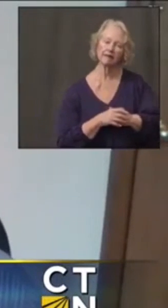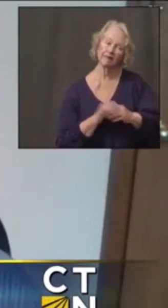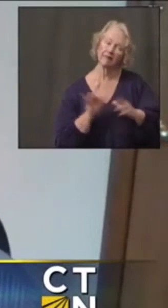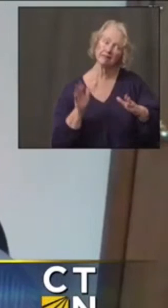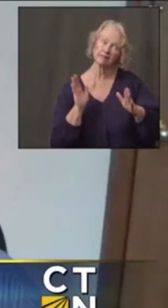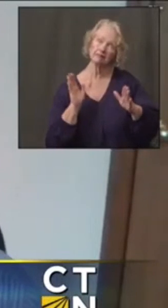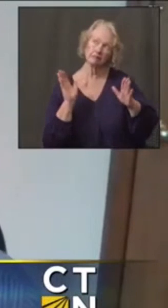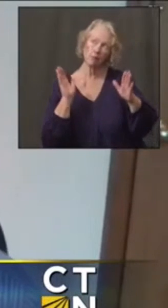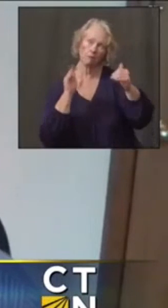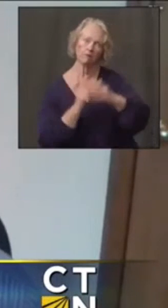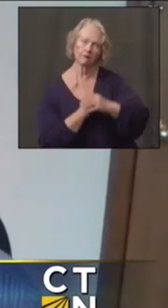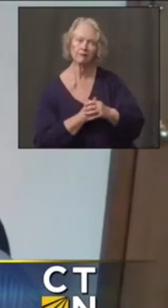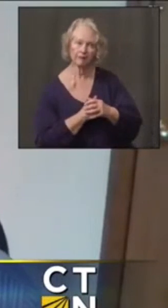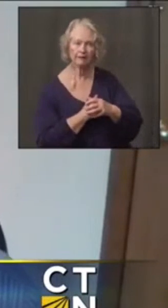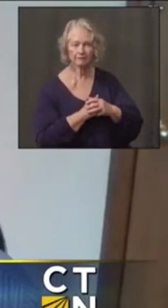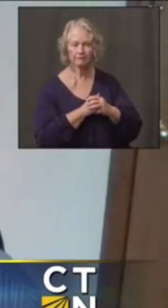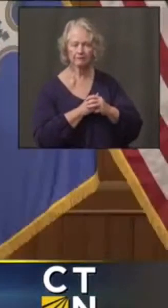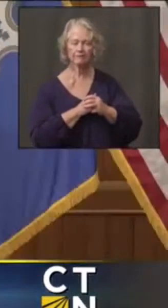for.